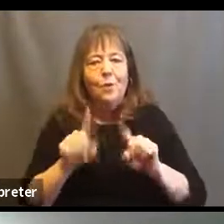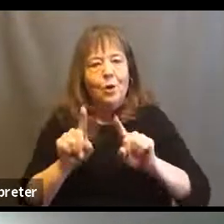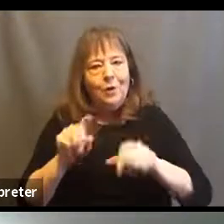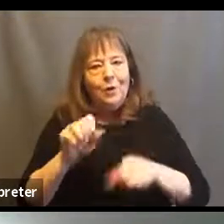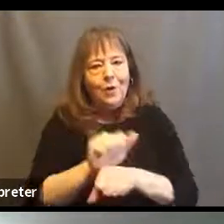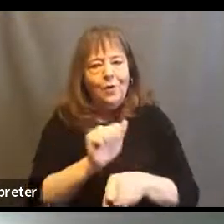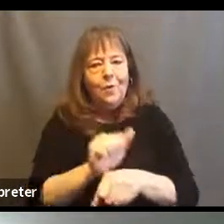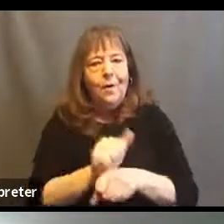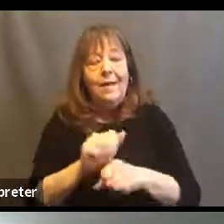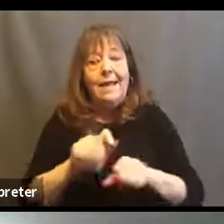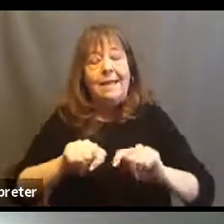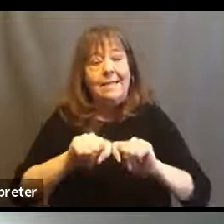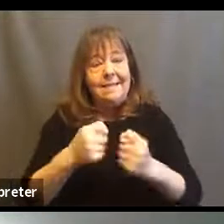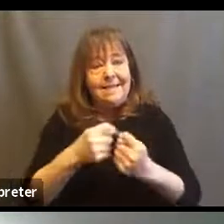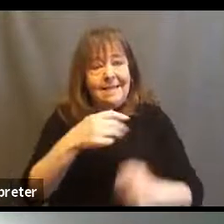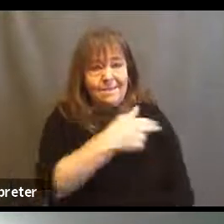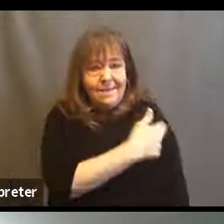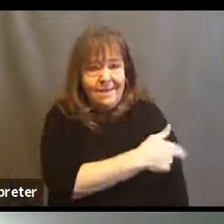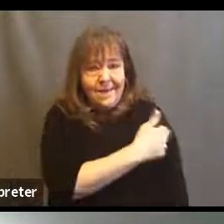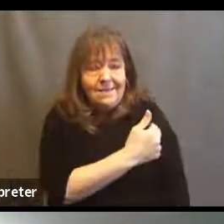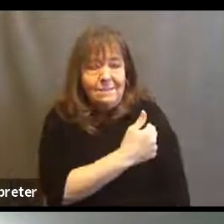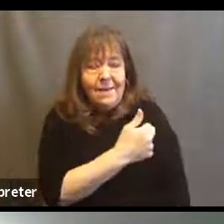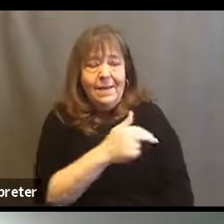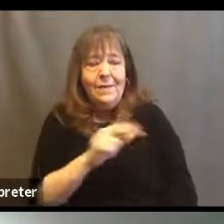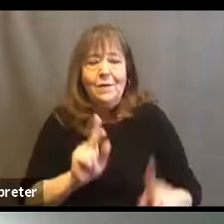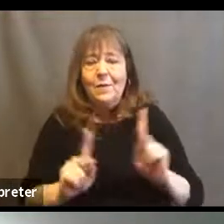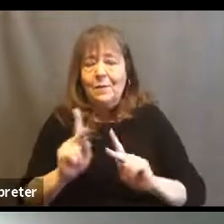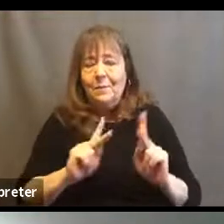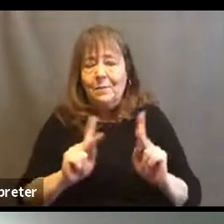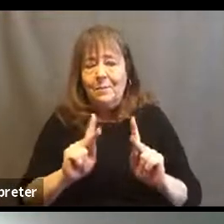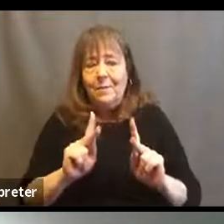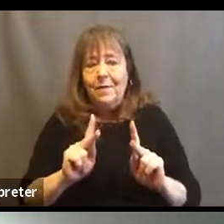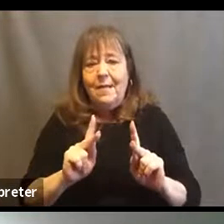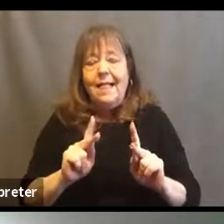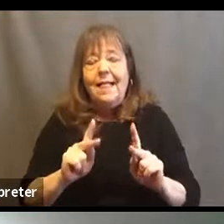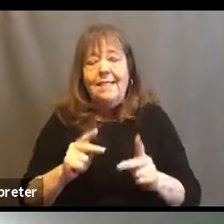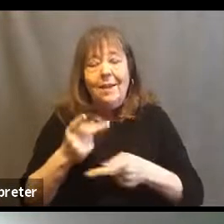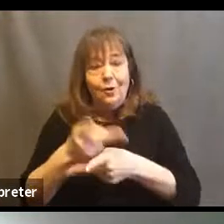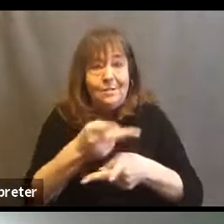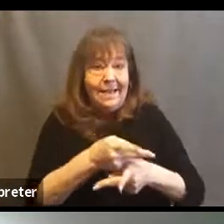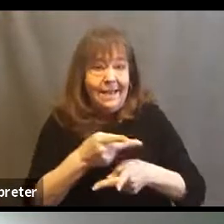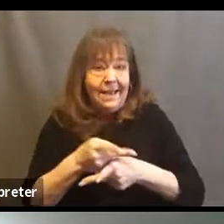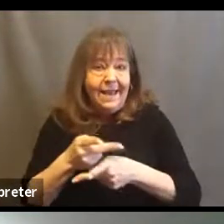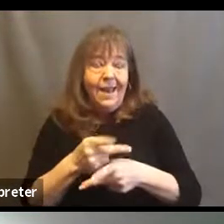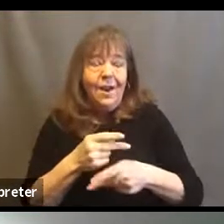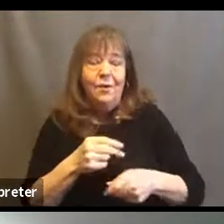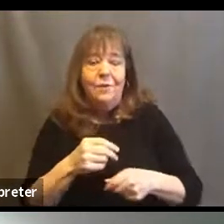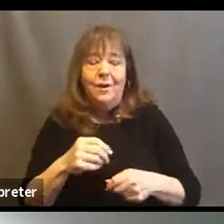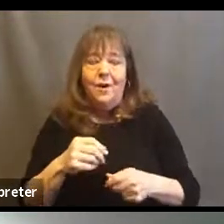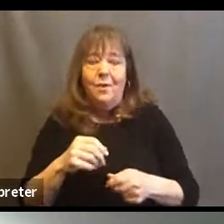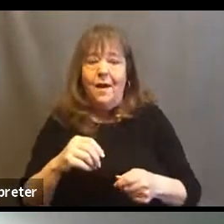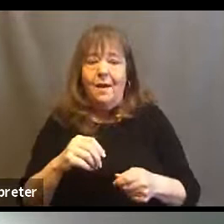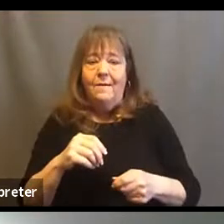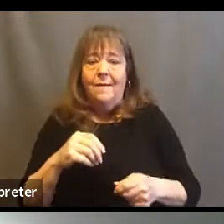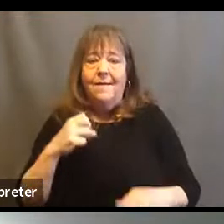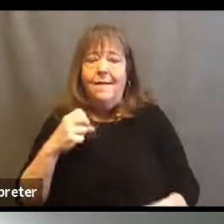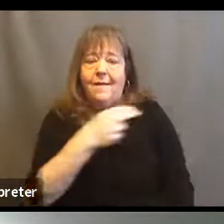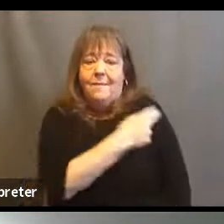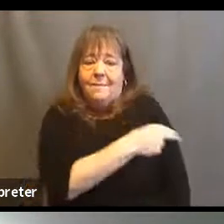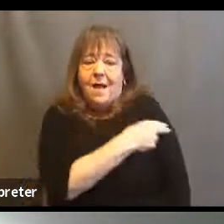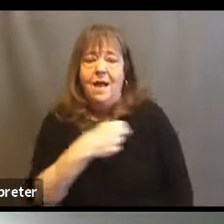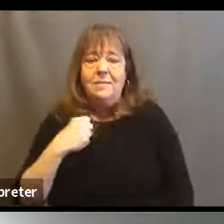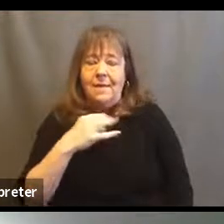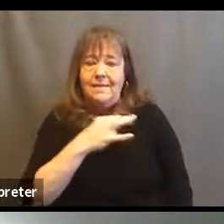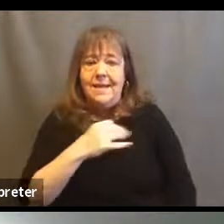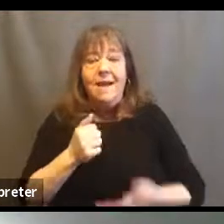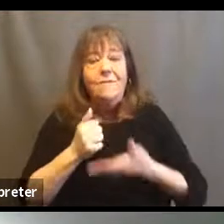at the hospitals and the folks that are coming to provide care for our patients have been doing things to really help